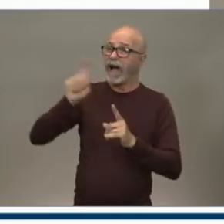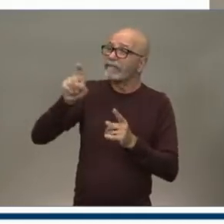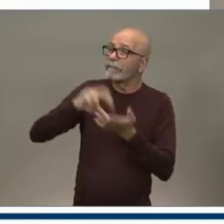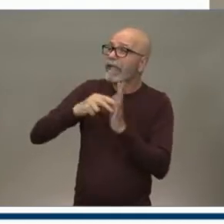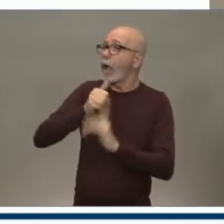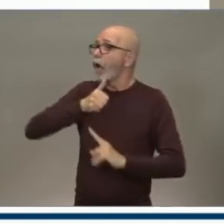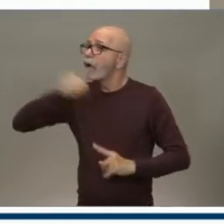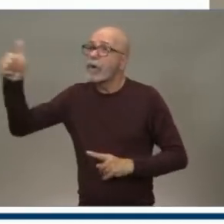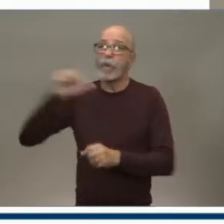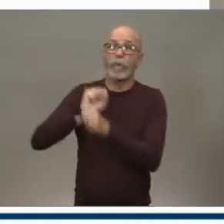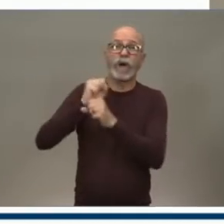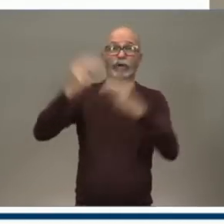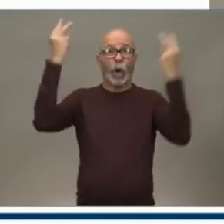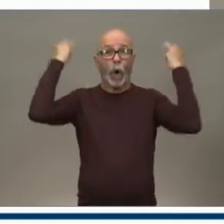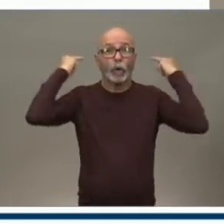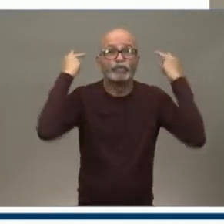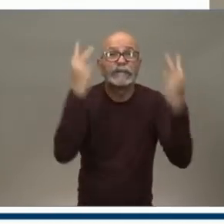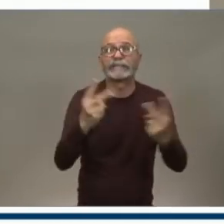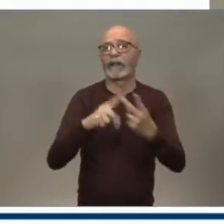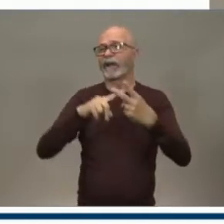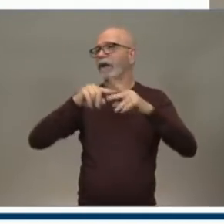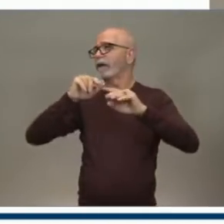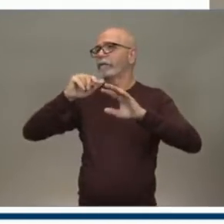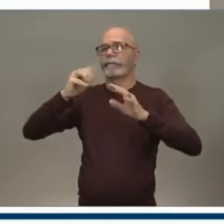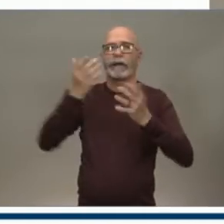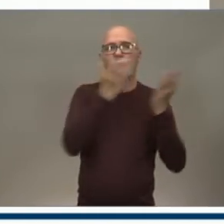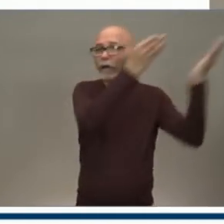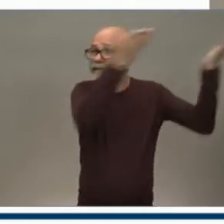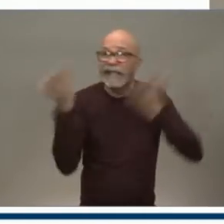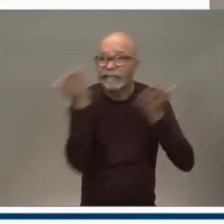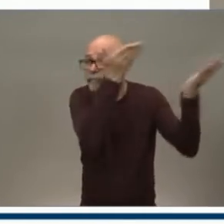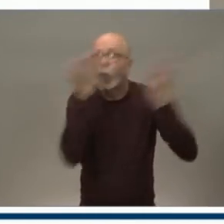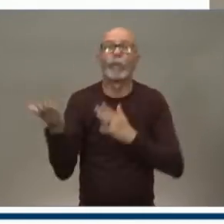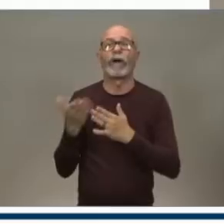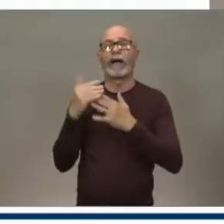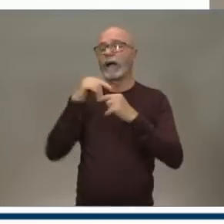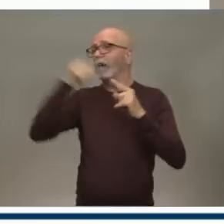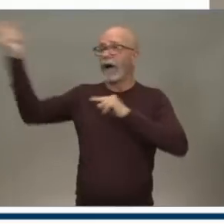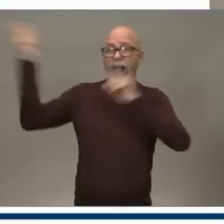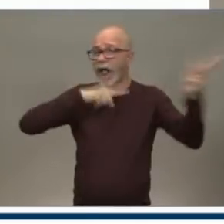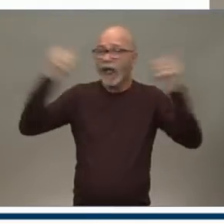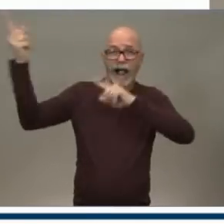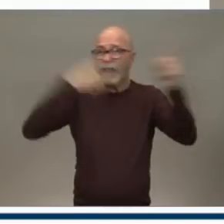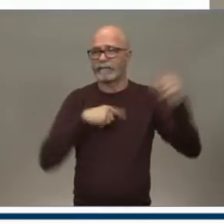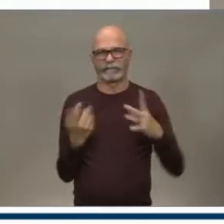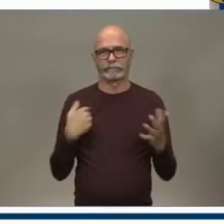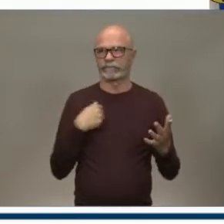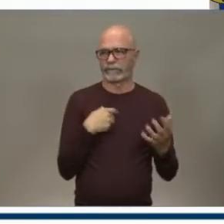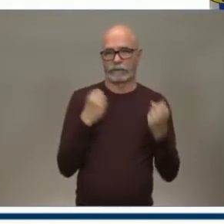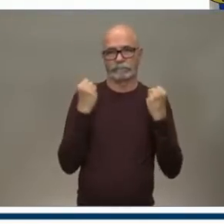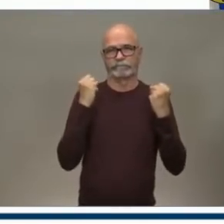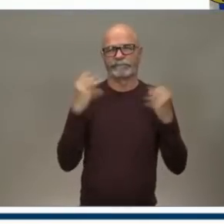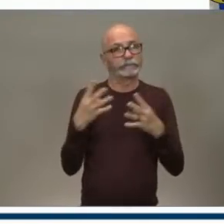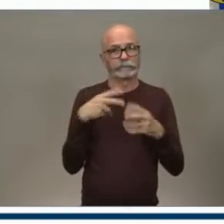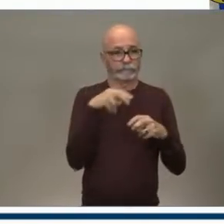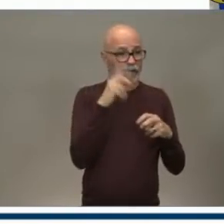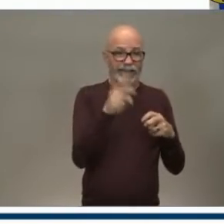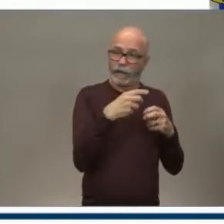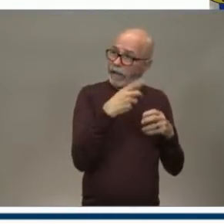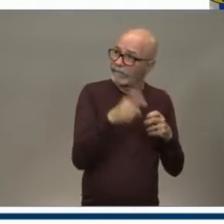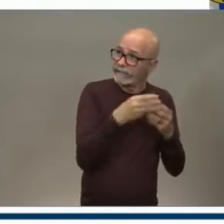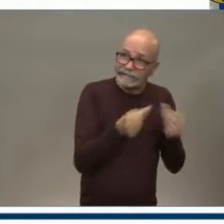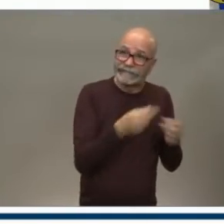people, team of folks actively working on that issue, along with a whole range of other issues. Go ahead with your follow-up,